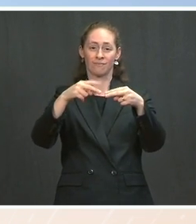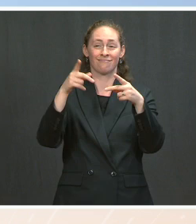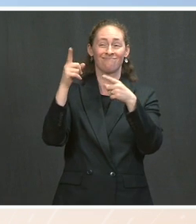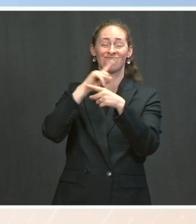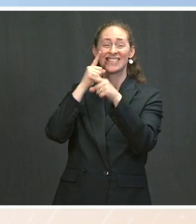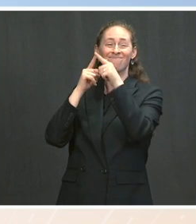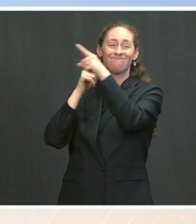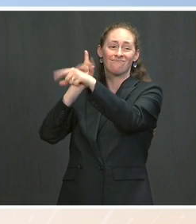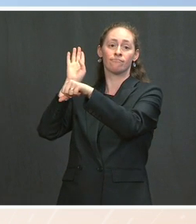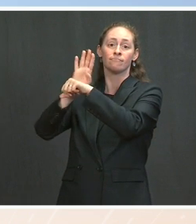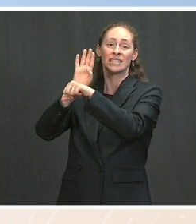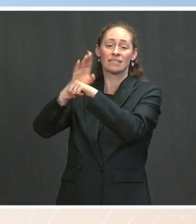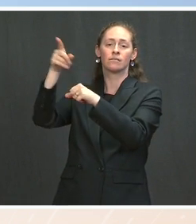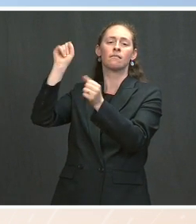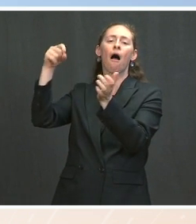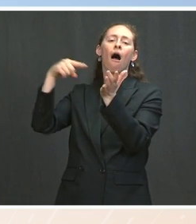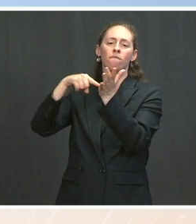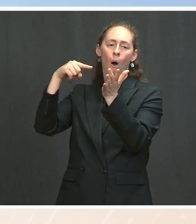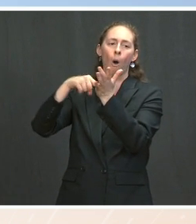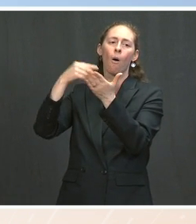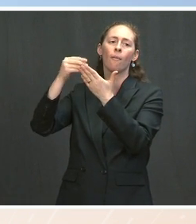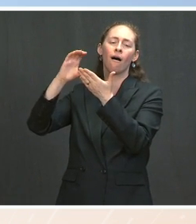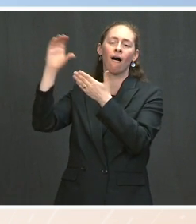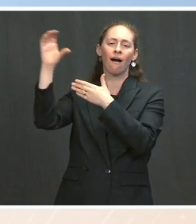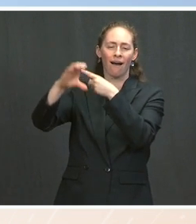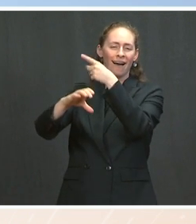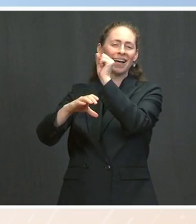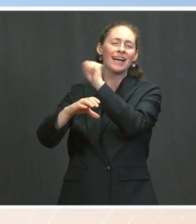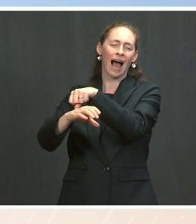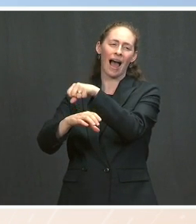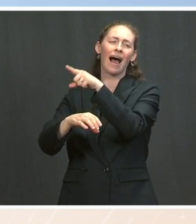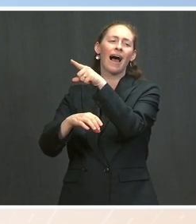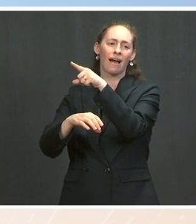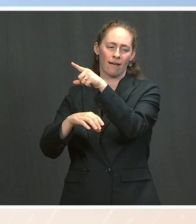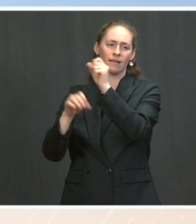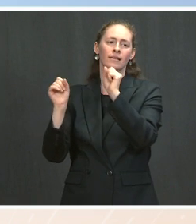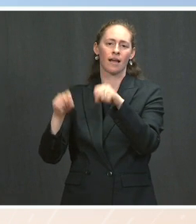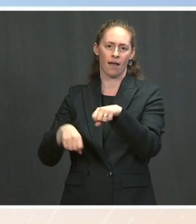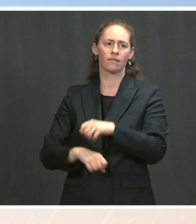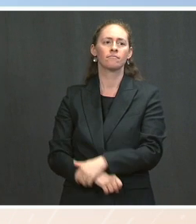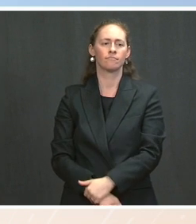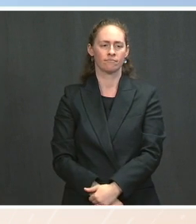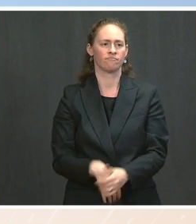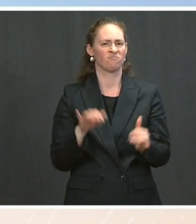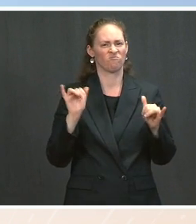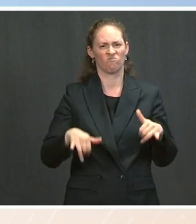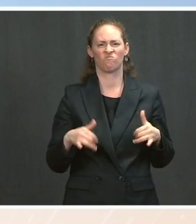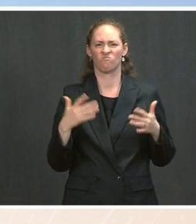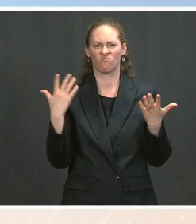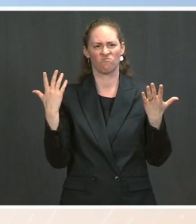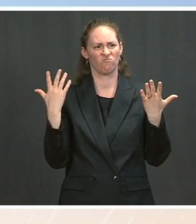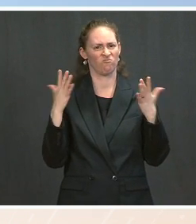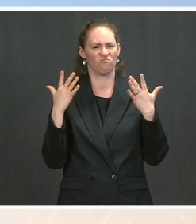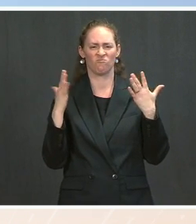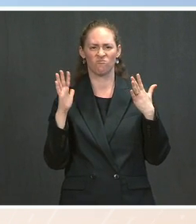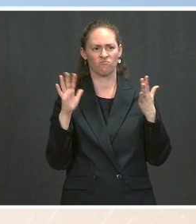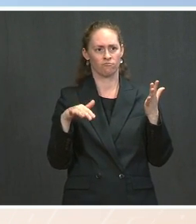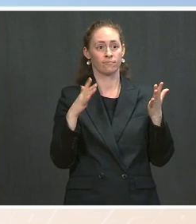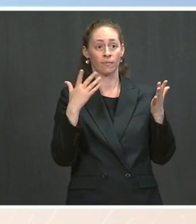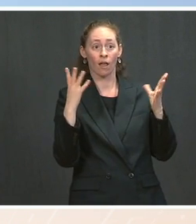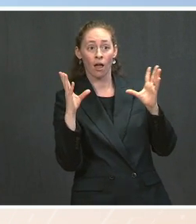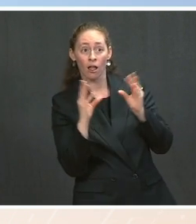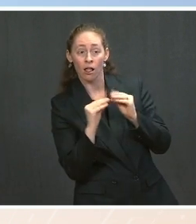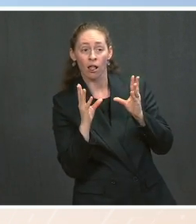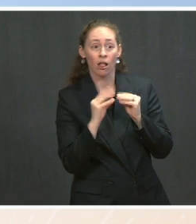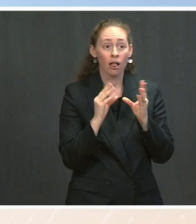more taxes, and so can many on the highest income. That was really what was in our counterproposal in terms of what was discussed in the meeting. I don't have a readout of that quite yet. No change yet